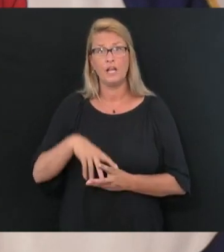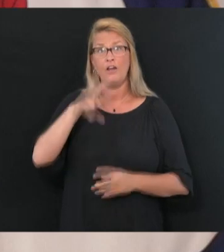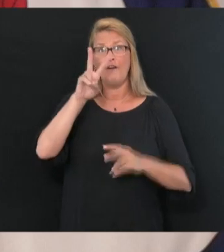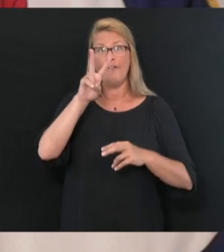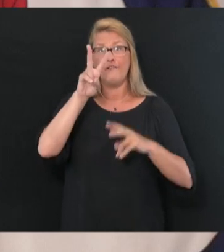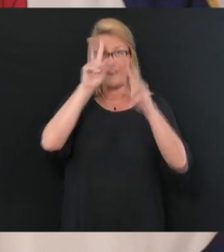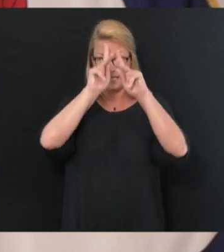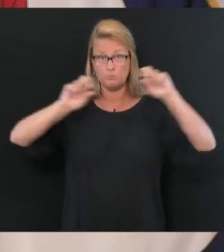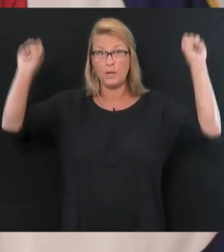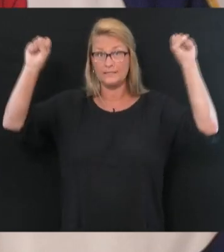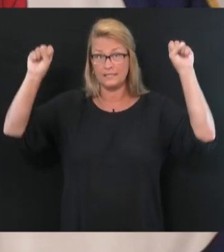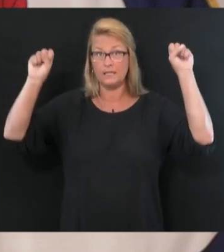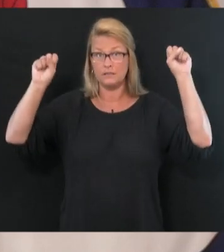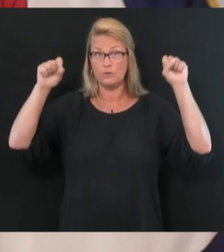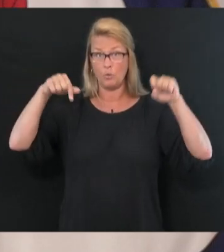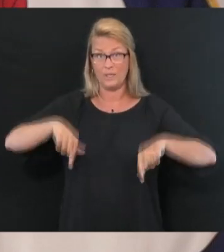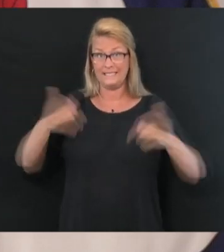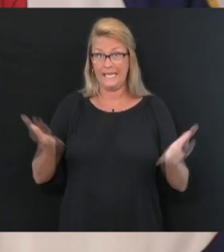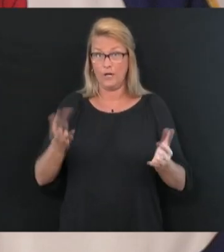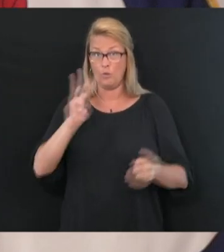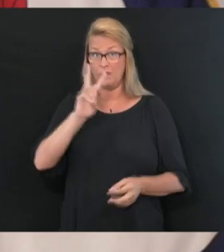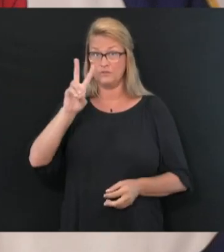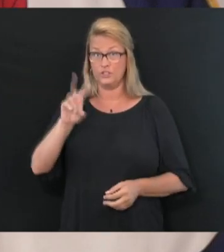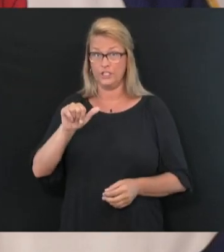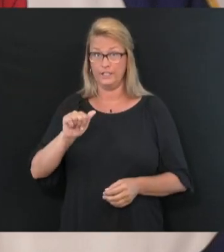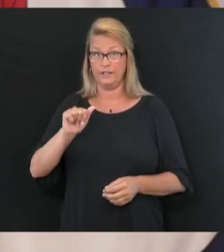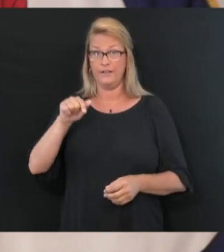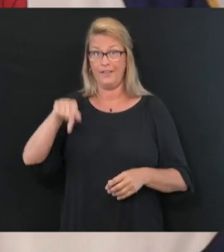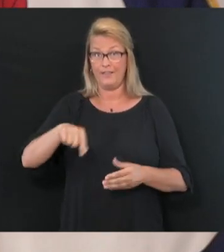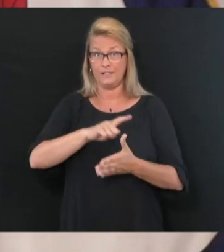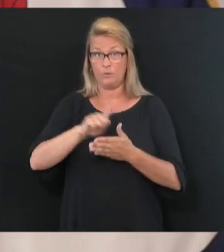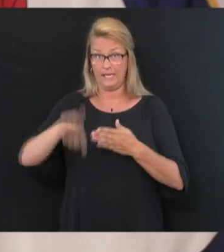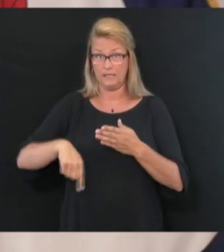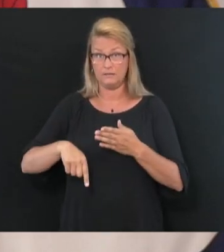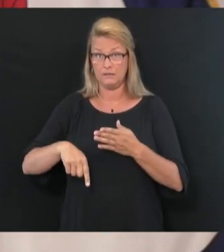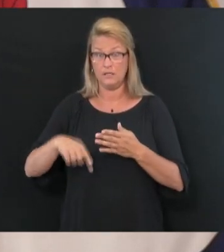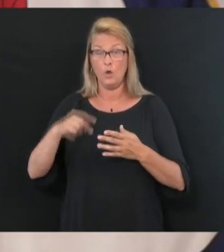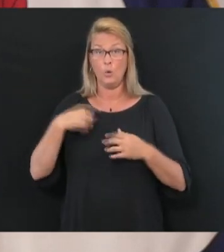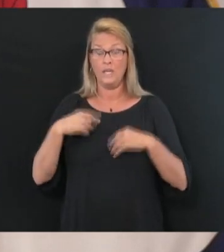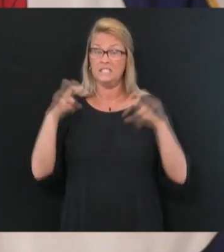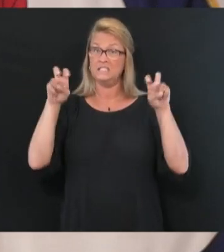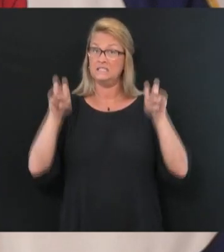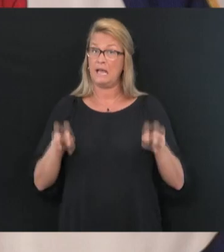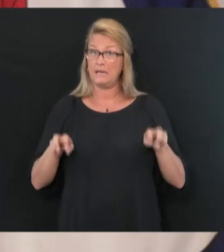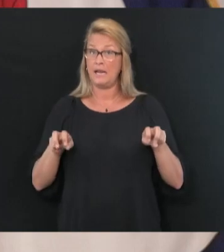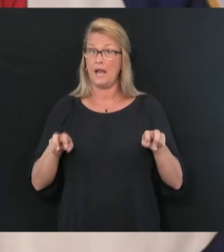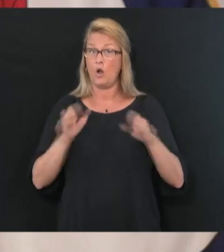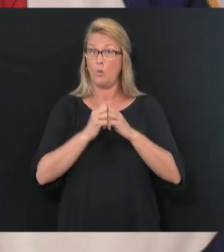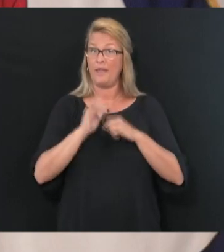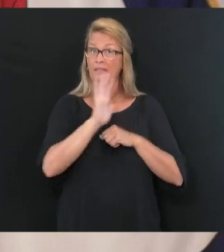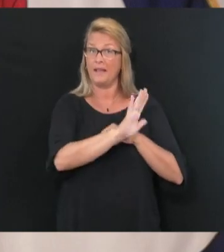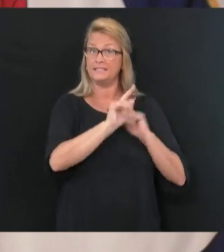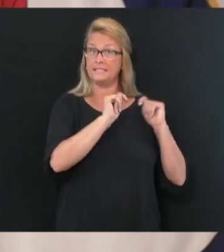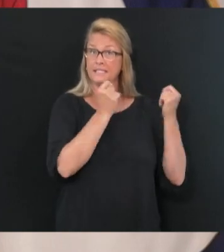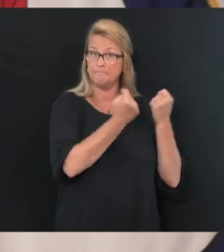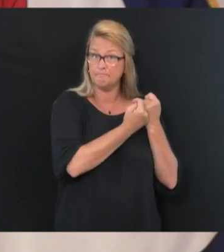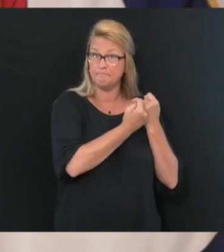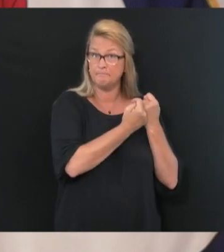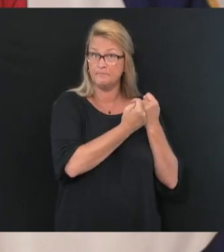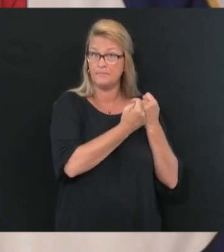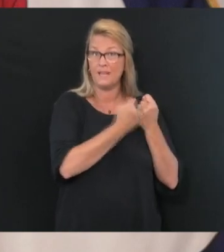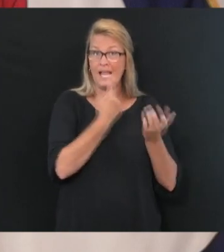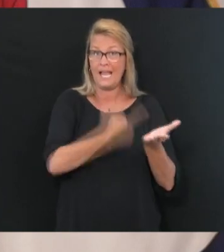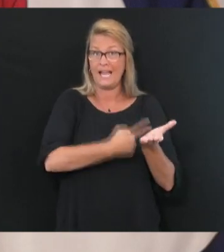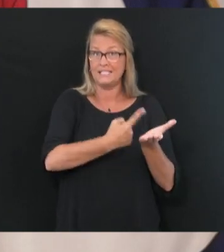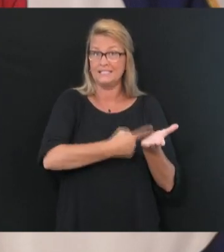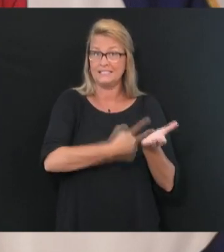was in West Virginia this weekend, and we had an opportunity to sit down with his team, and